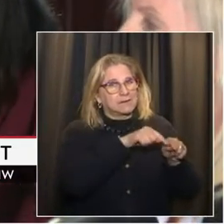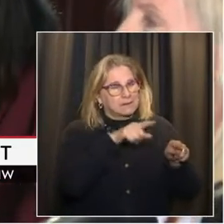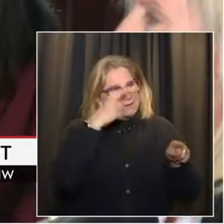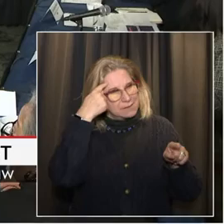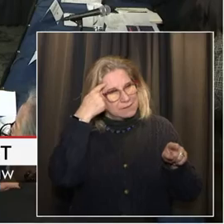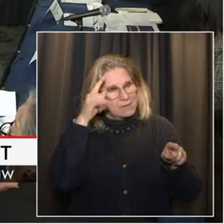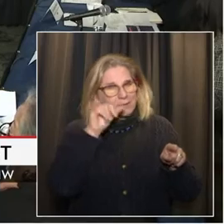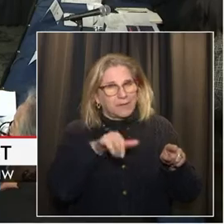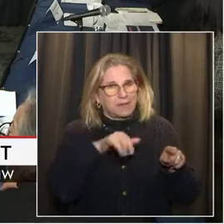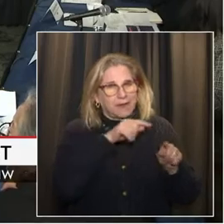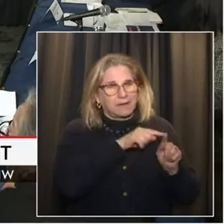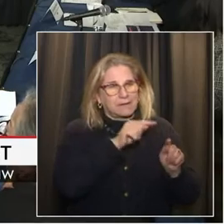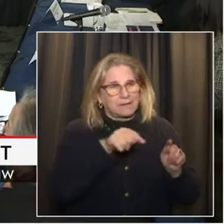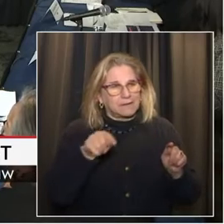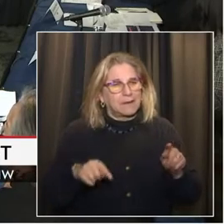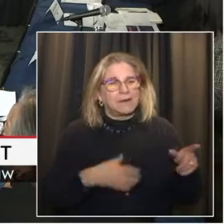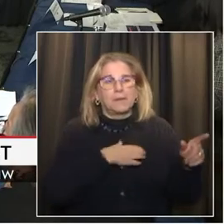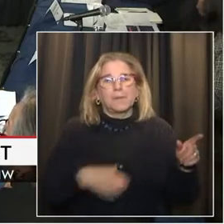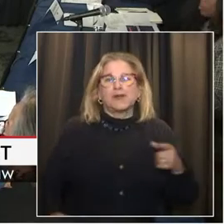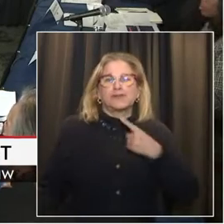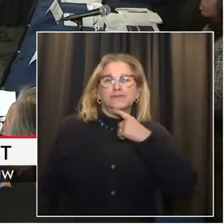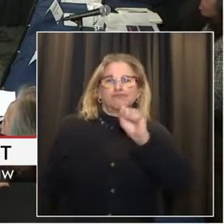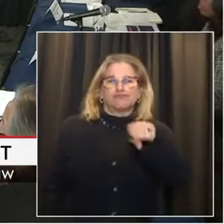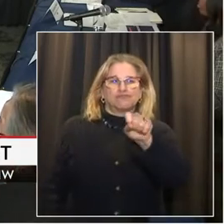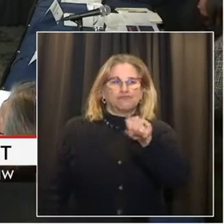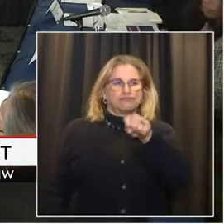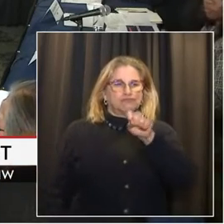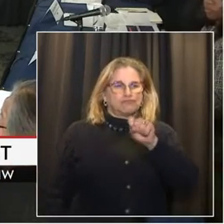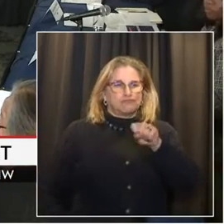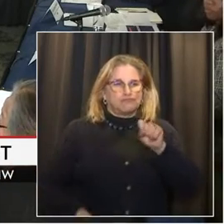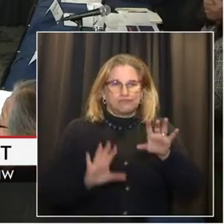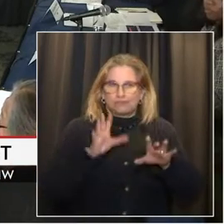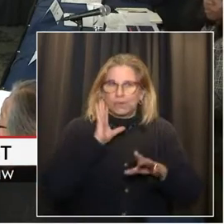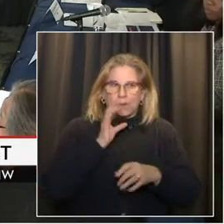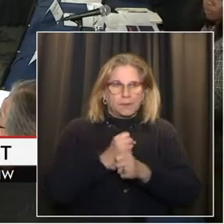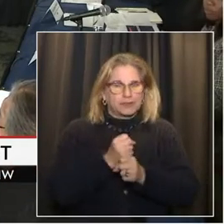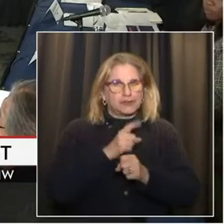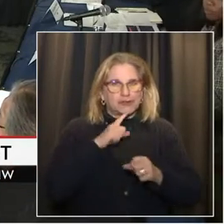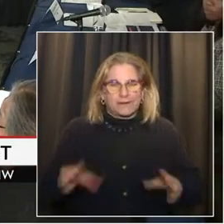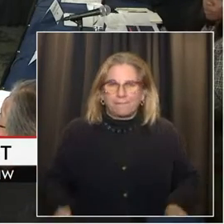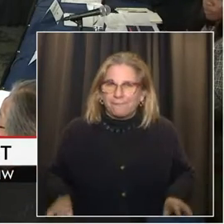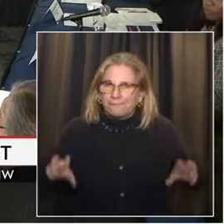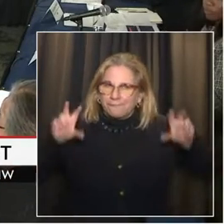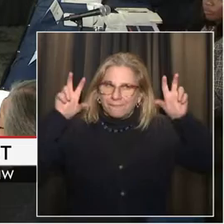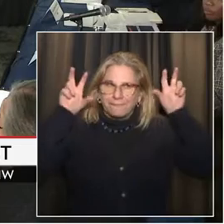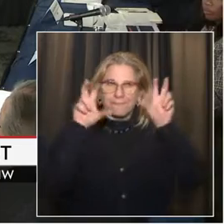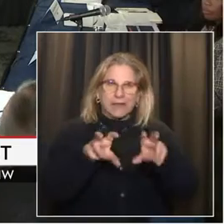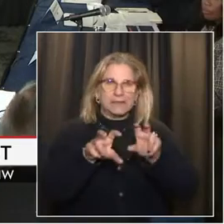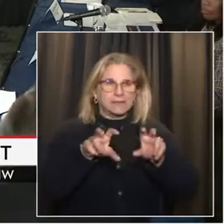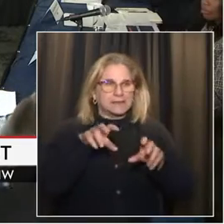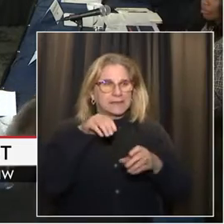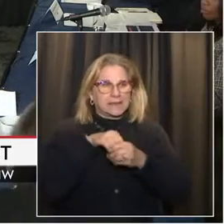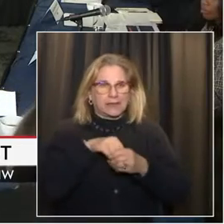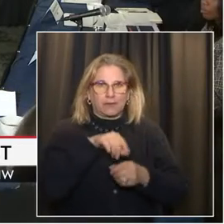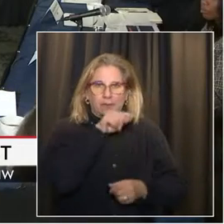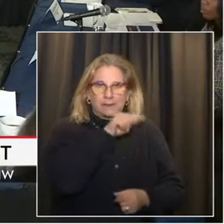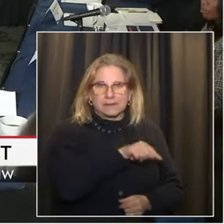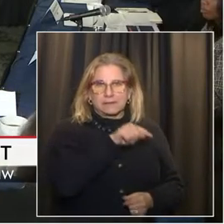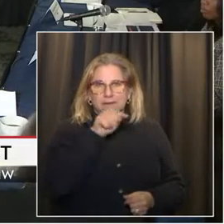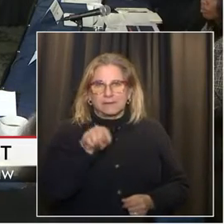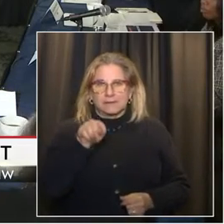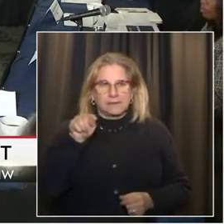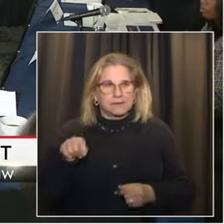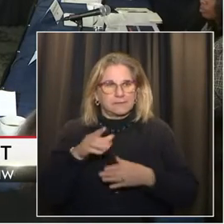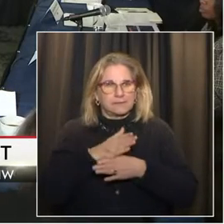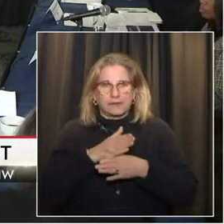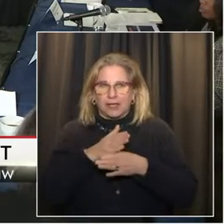fair share. And we not only want to focus on a kind of a year of stabilization, but a long-term solution,